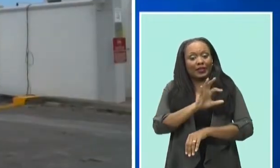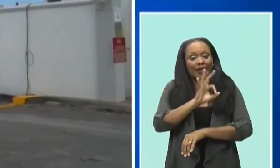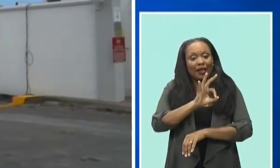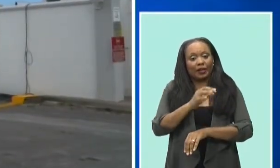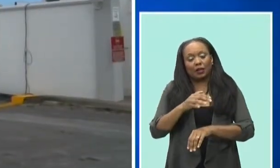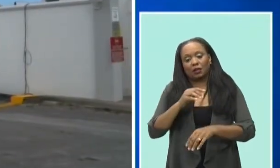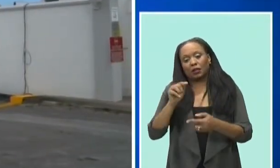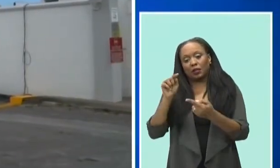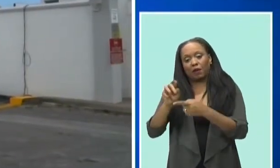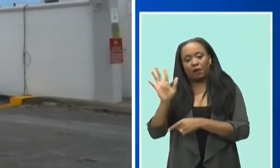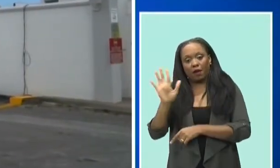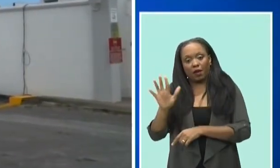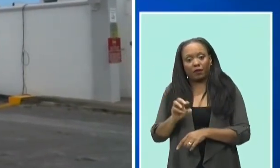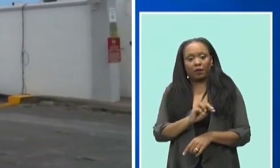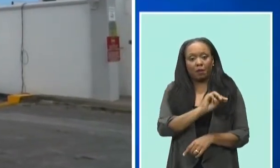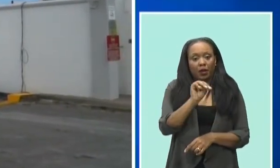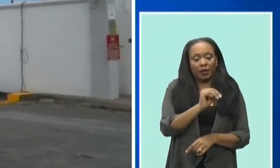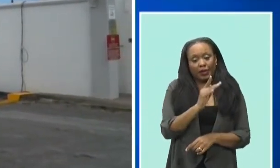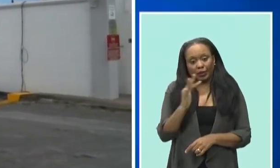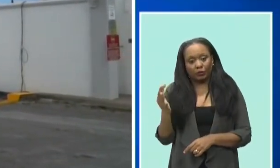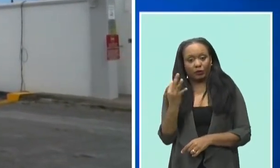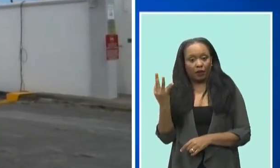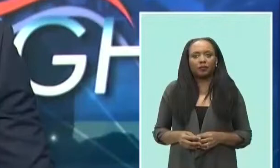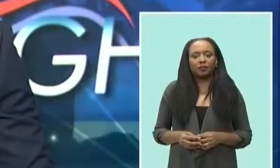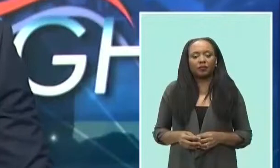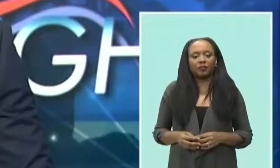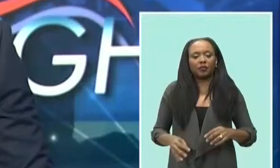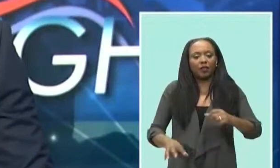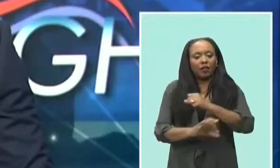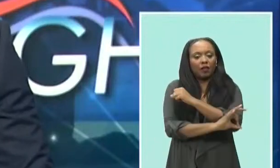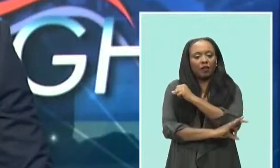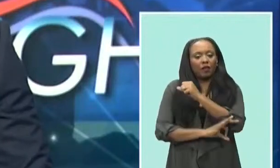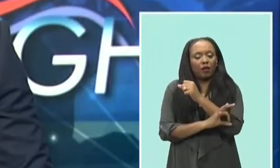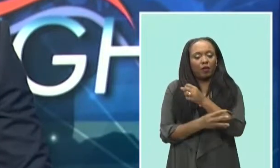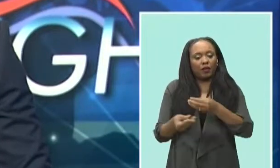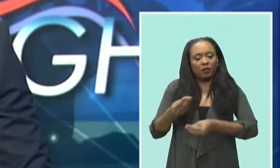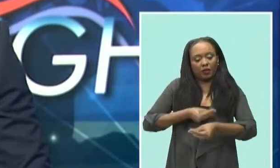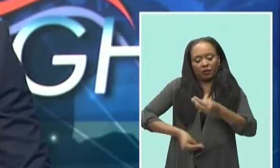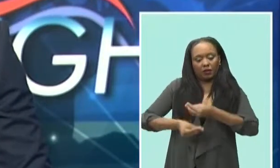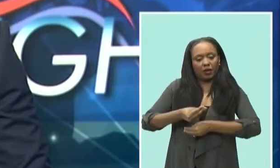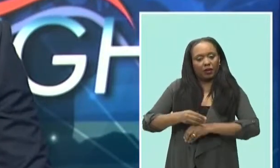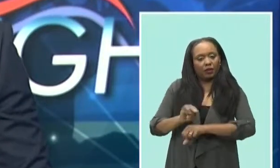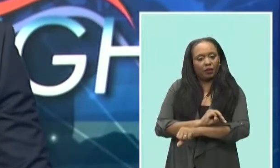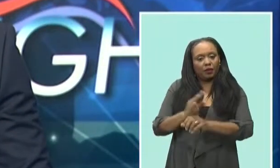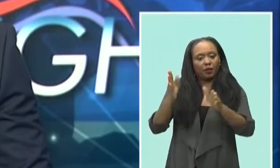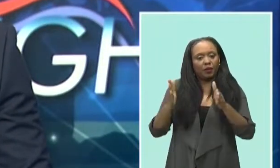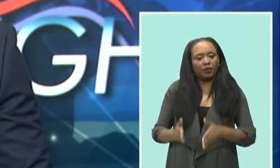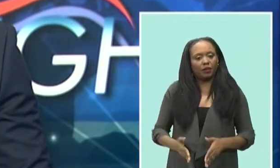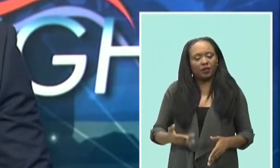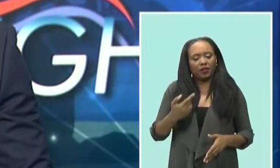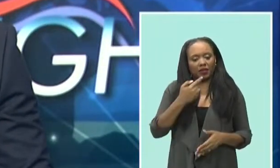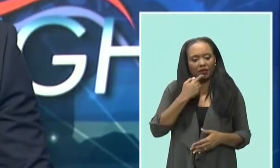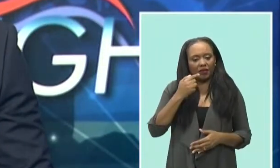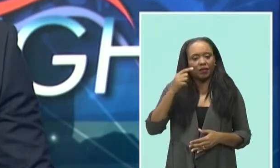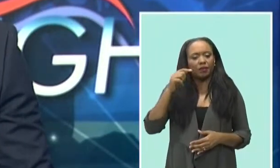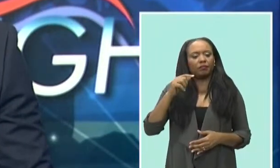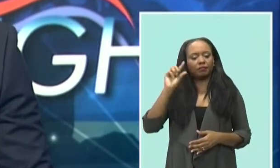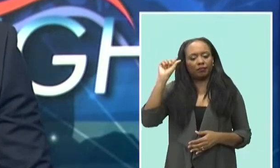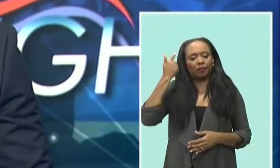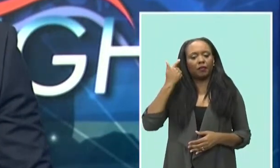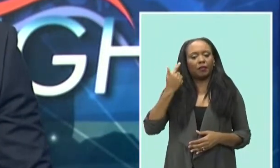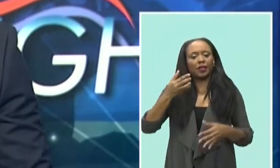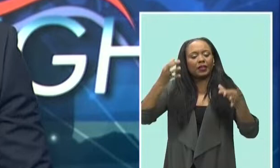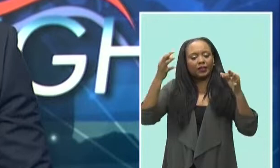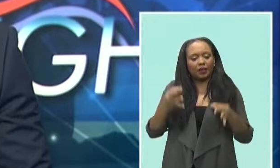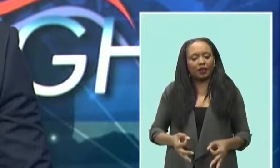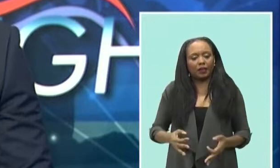to Friday. Lorna Jones, CBC News. Foreign Affairs and Foreign Trade Minister Senator Dr. Jerome Walcott says